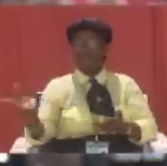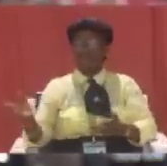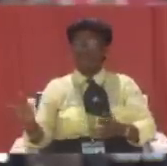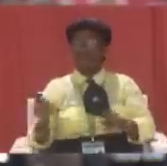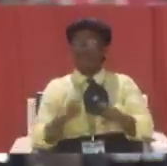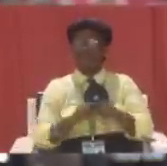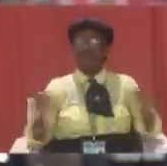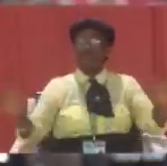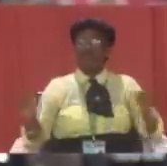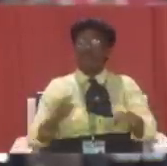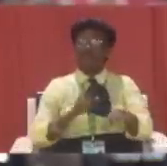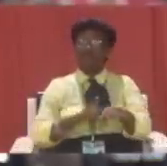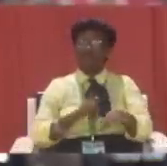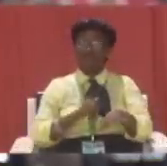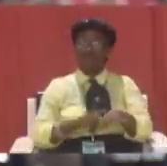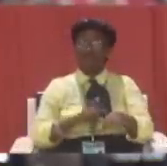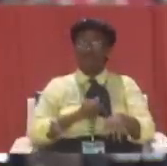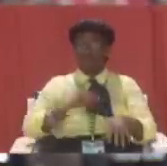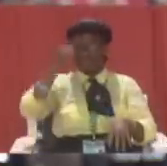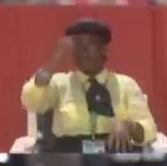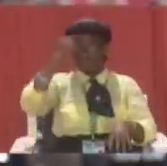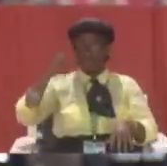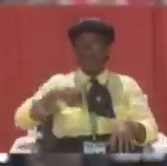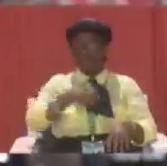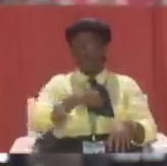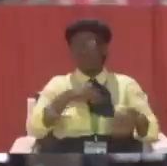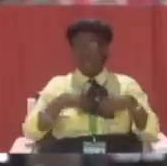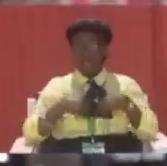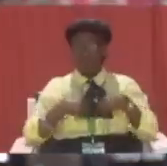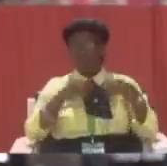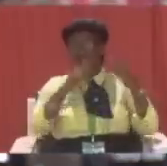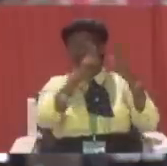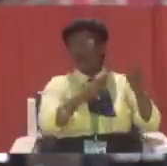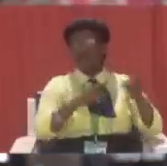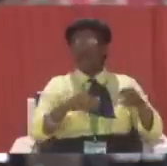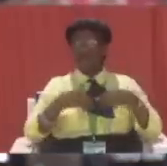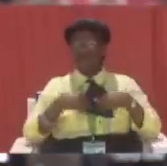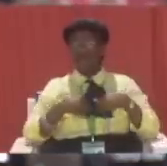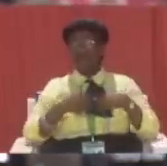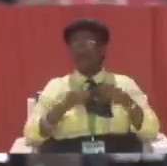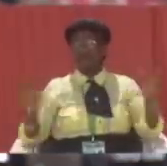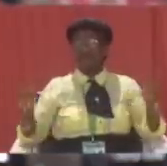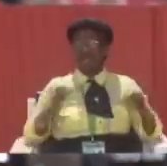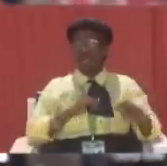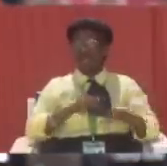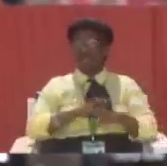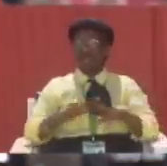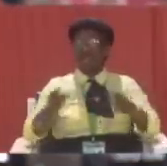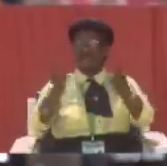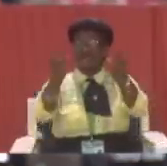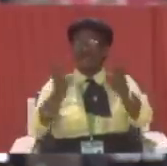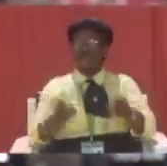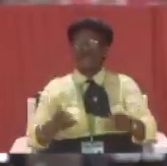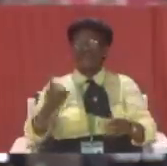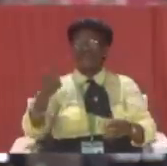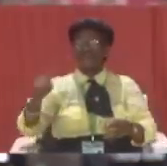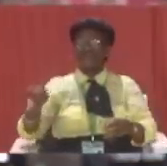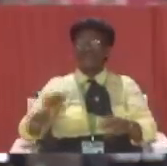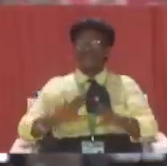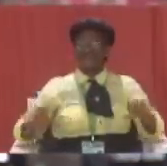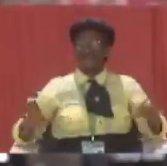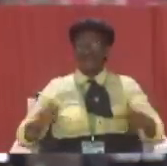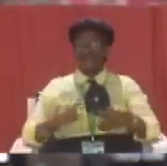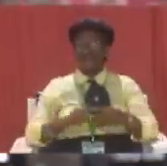I think you've already had enough, because I don't want the children to fall asleep before we got to them.